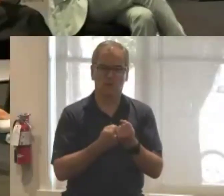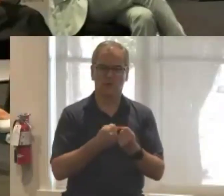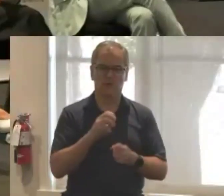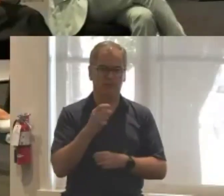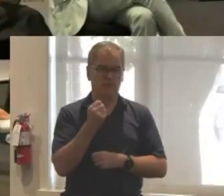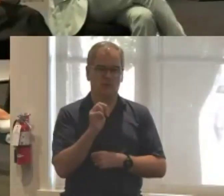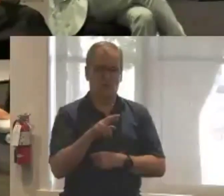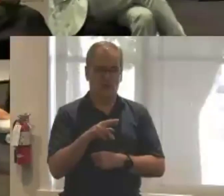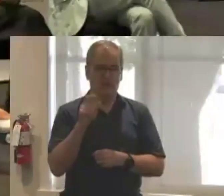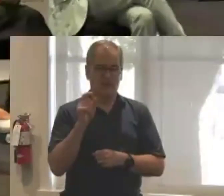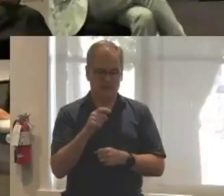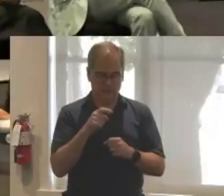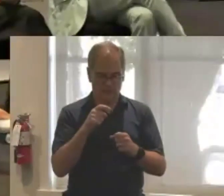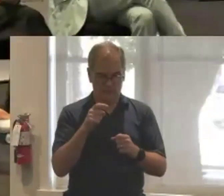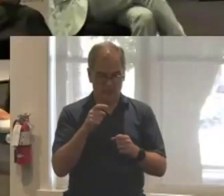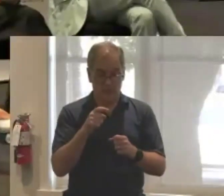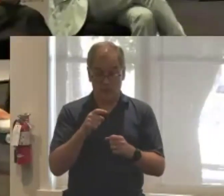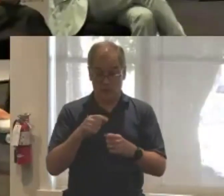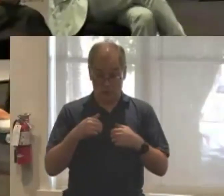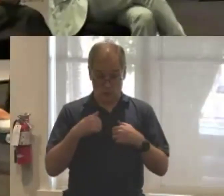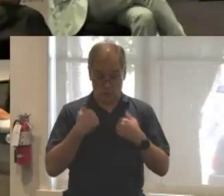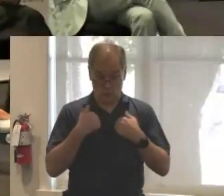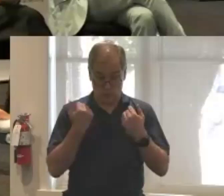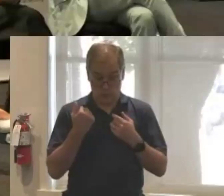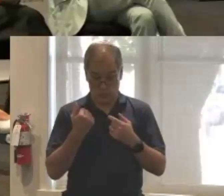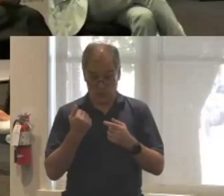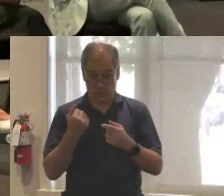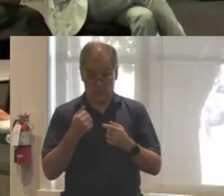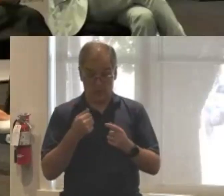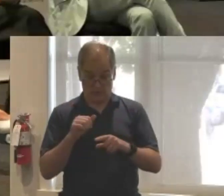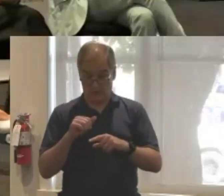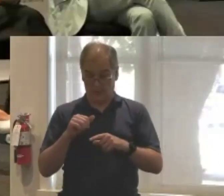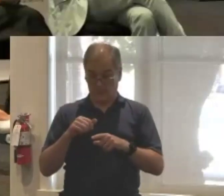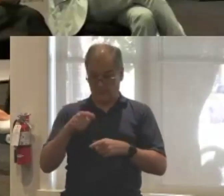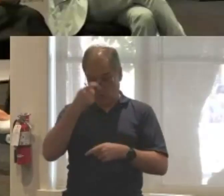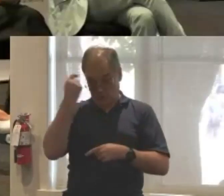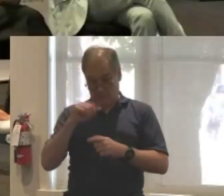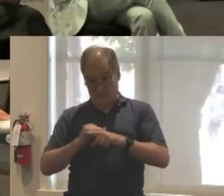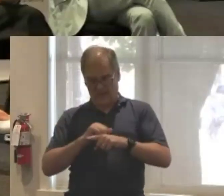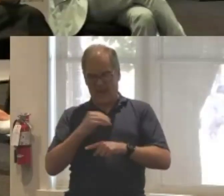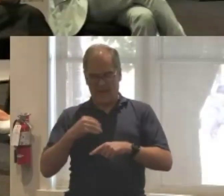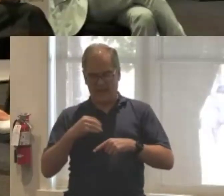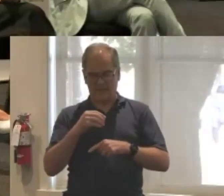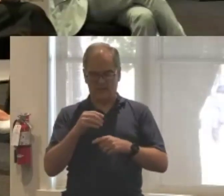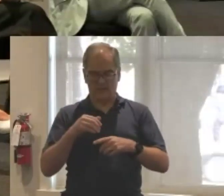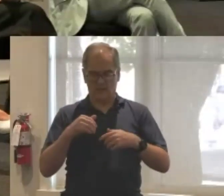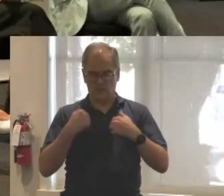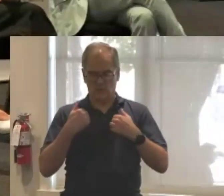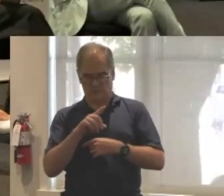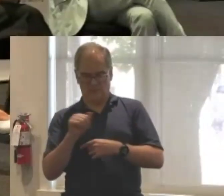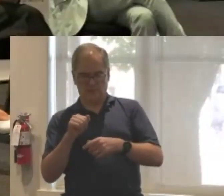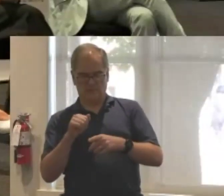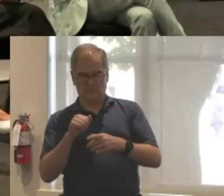training and youth learning disabilities training before being matched with a mentee. This improves the relationship and builds trust with the